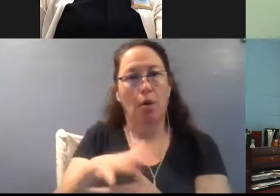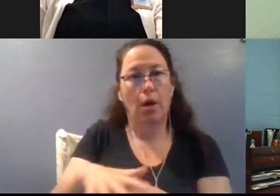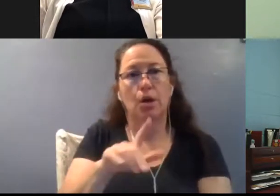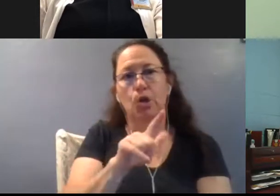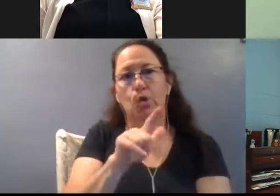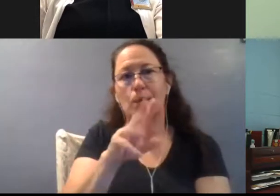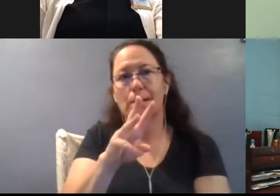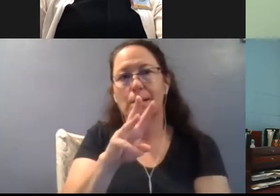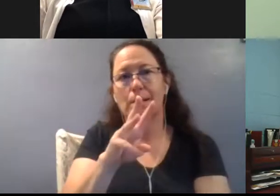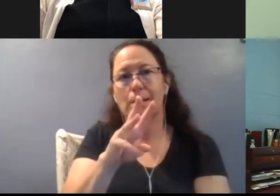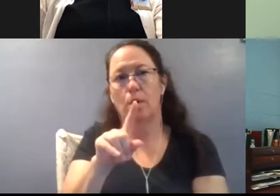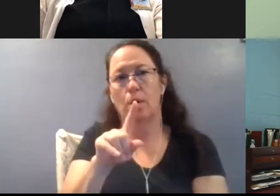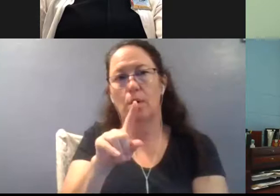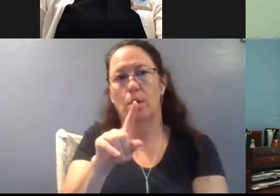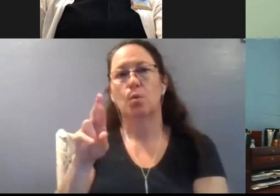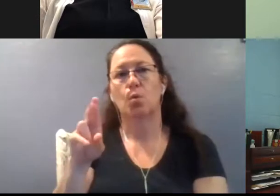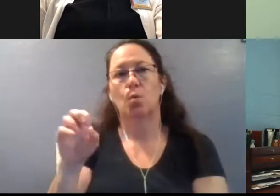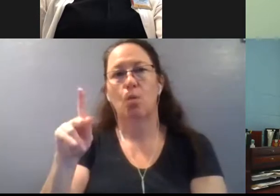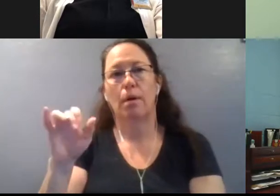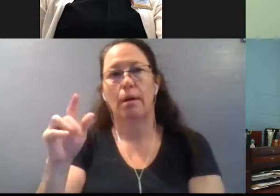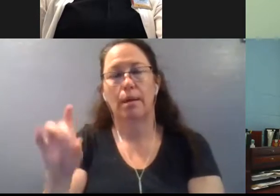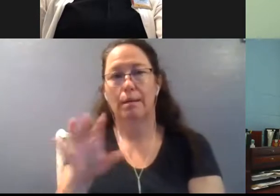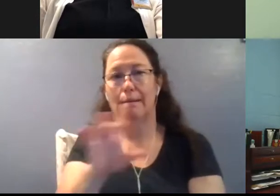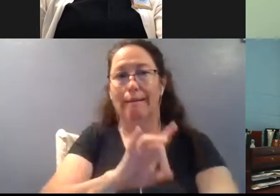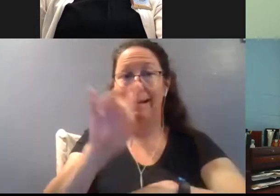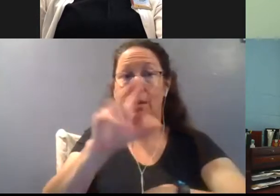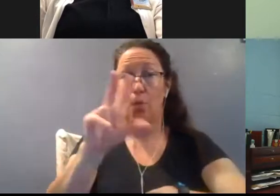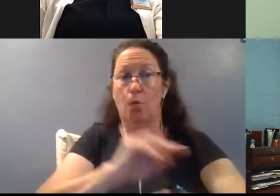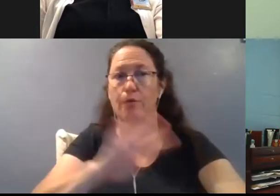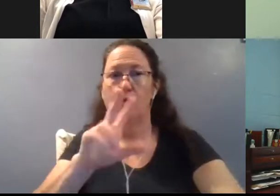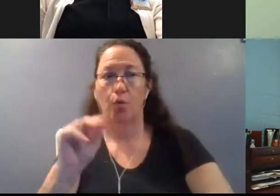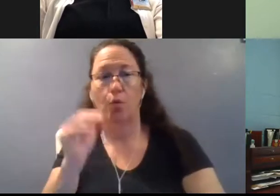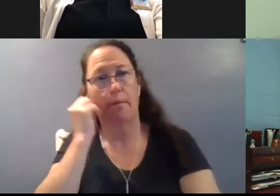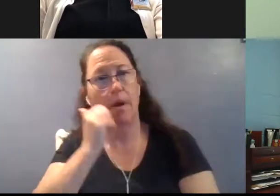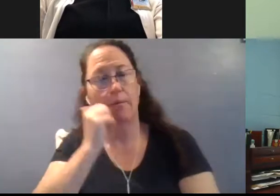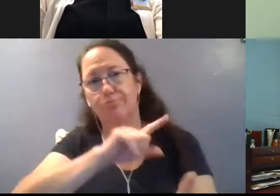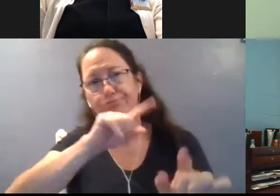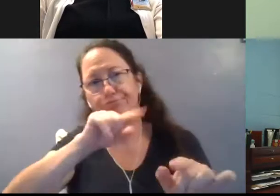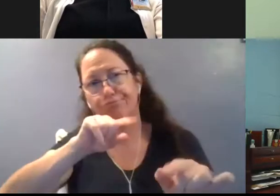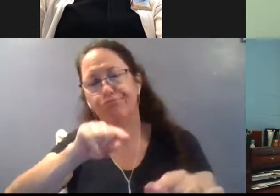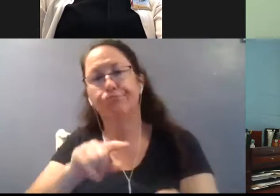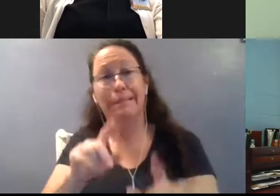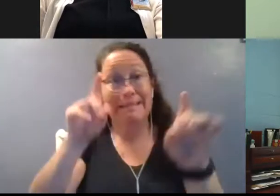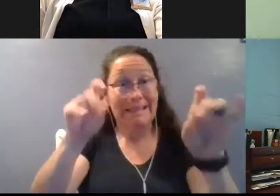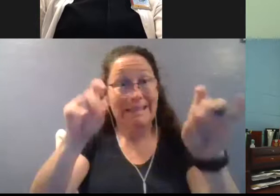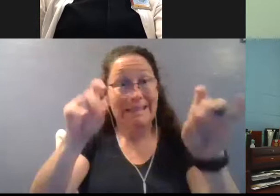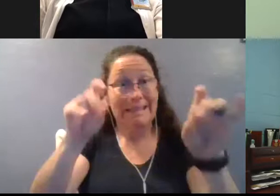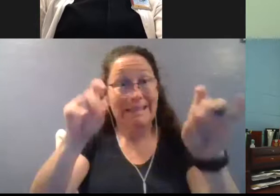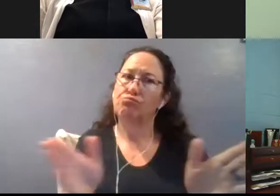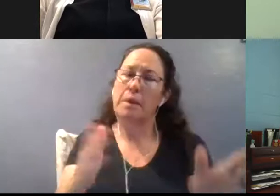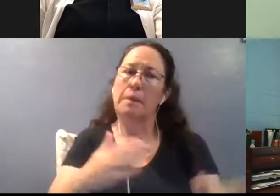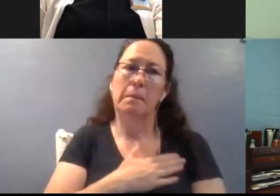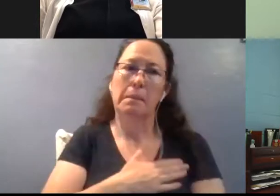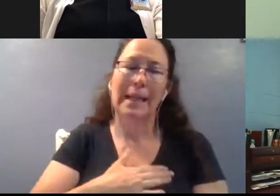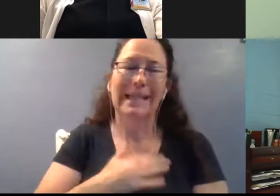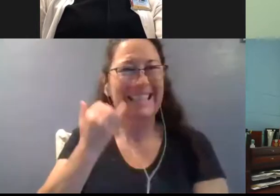Rock Island, and the hours are 8:30 to 4:30 every day. Testing especially is encouraged for residents